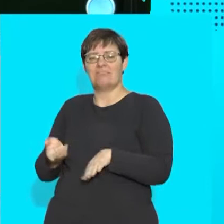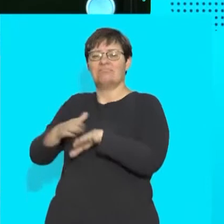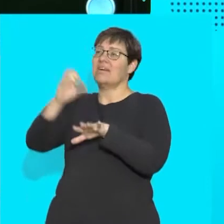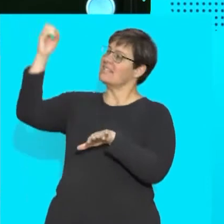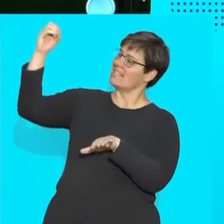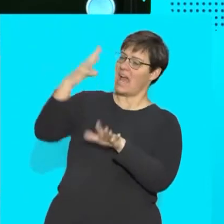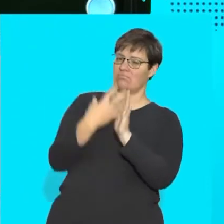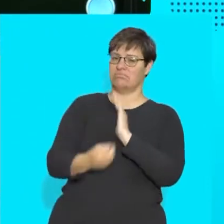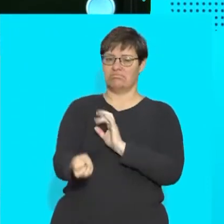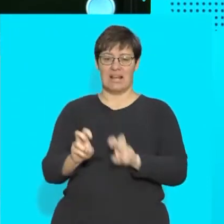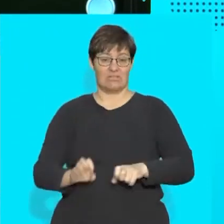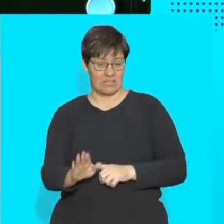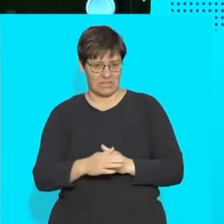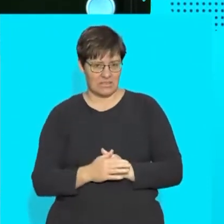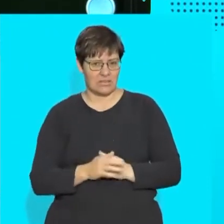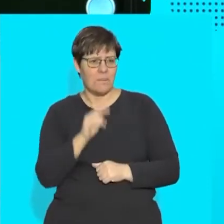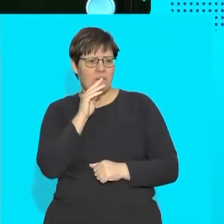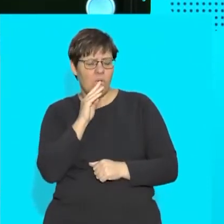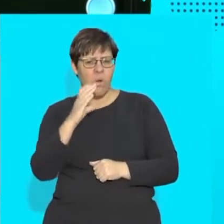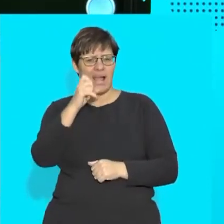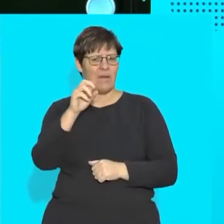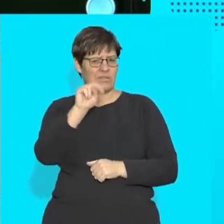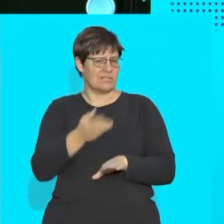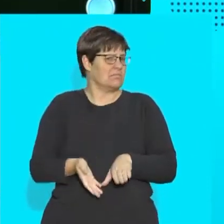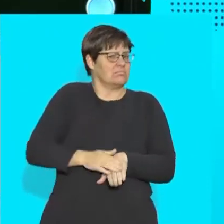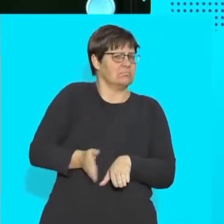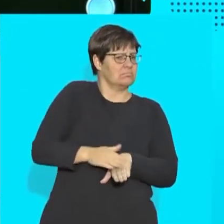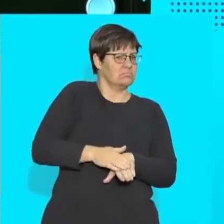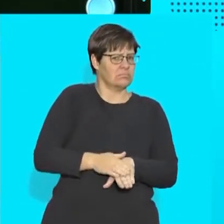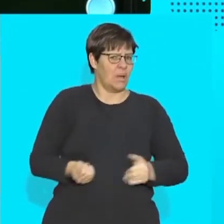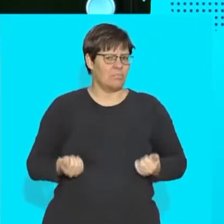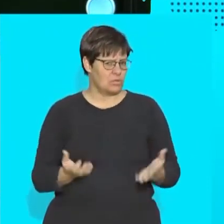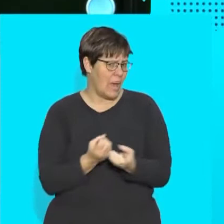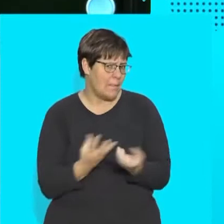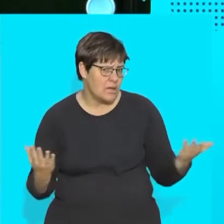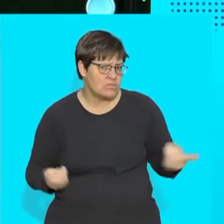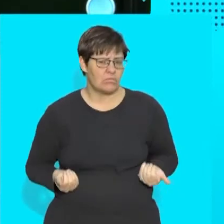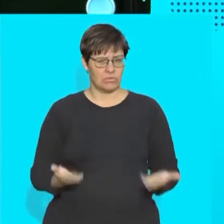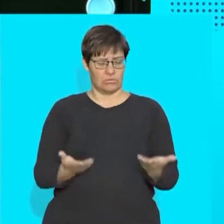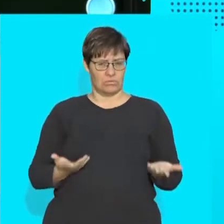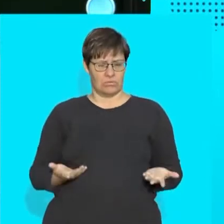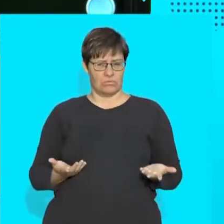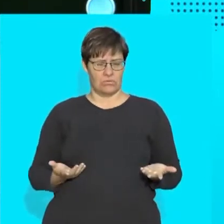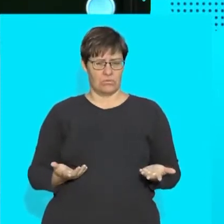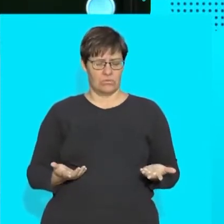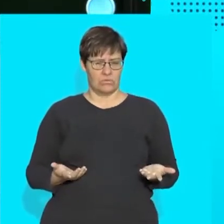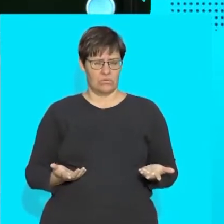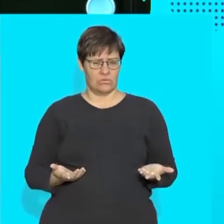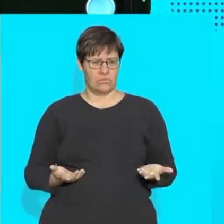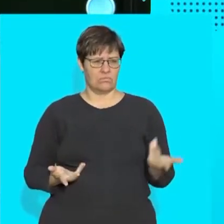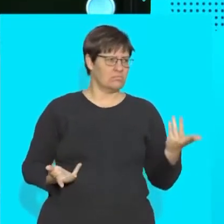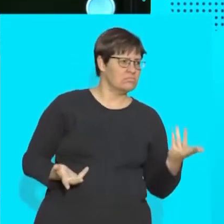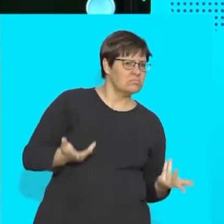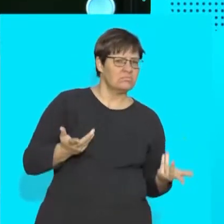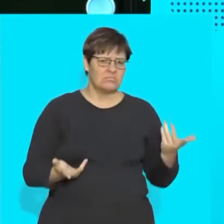they know what current's going to be produced? How much current is going to be produced? Does it